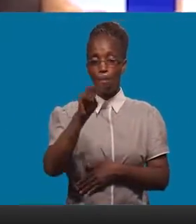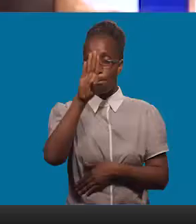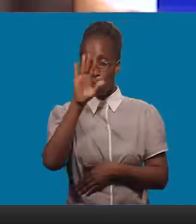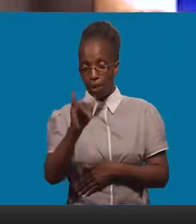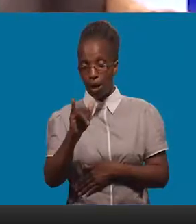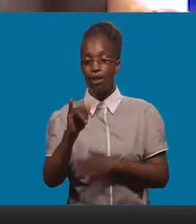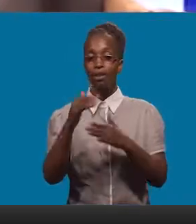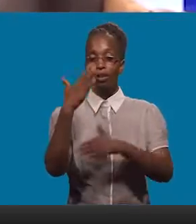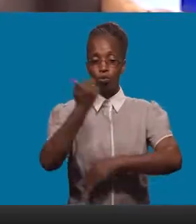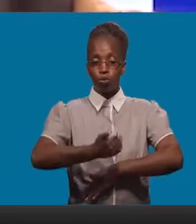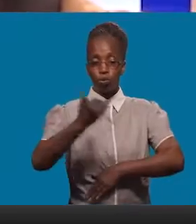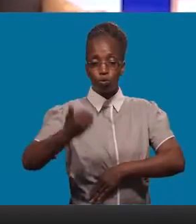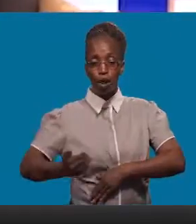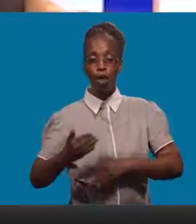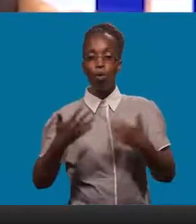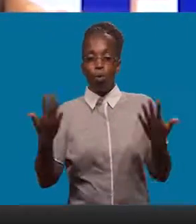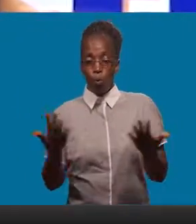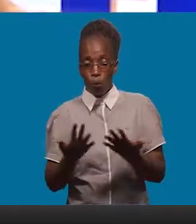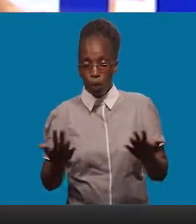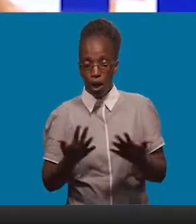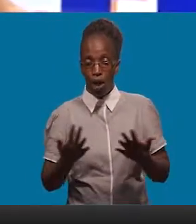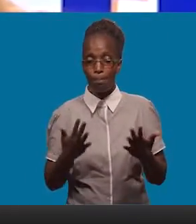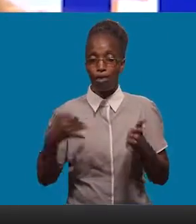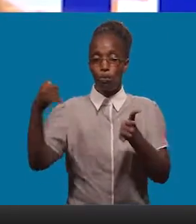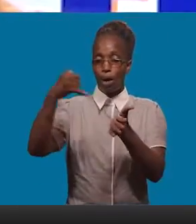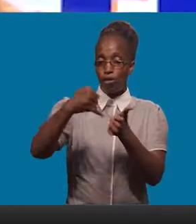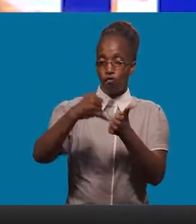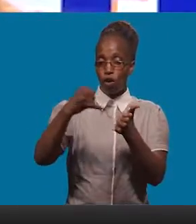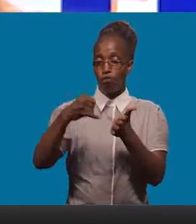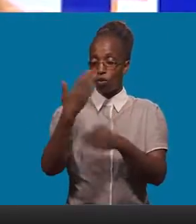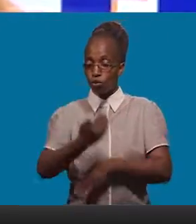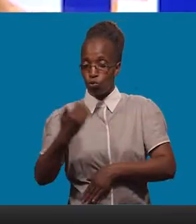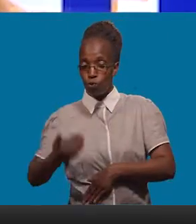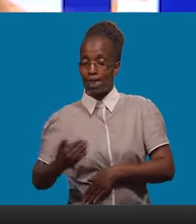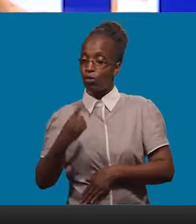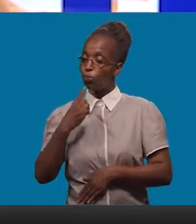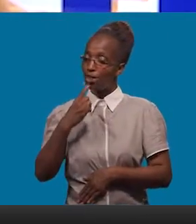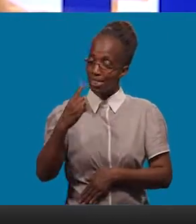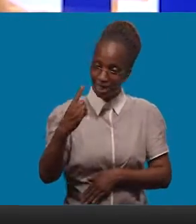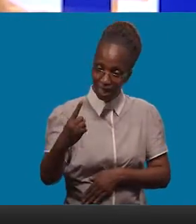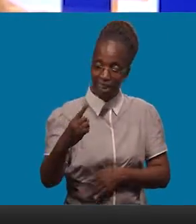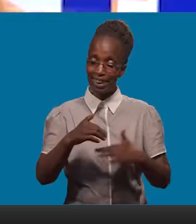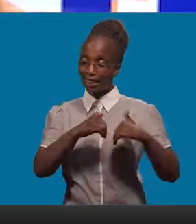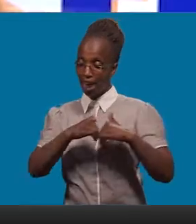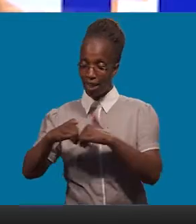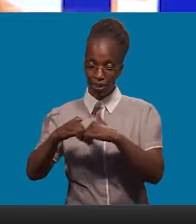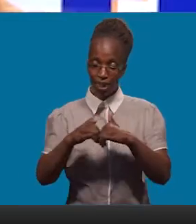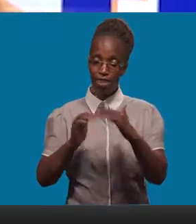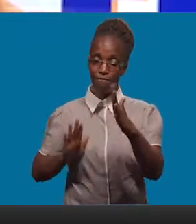children to express themselves, to say what challenges they are facing, especially in regards to all